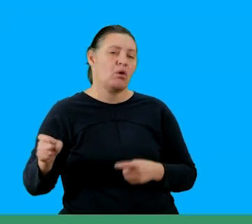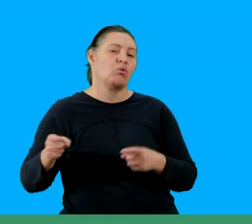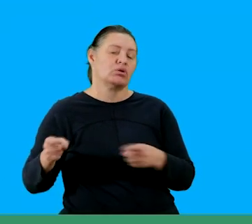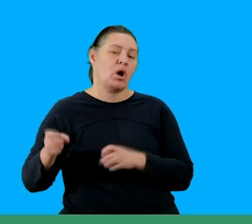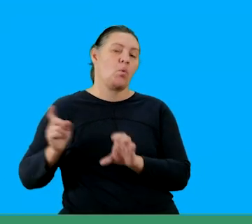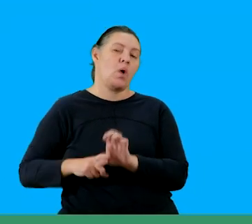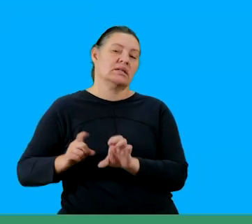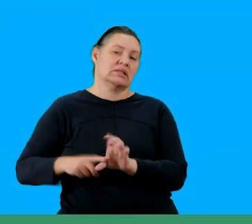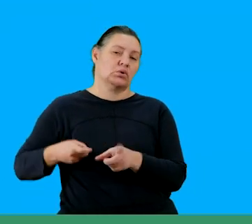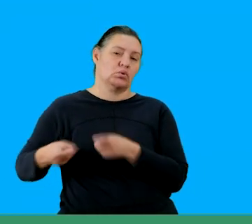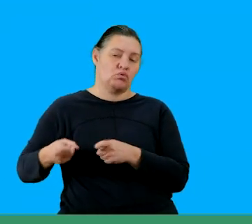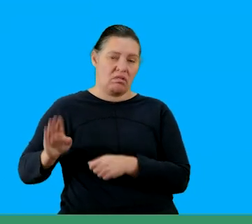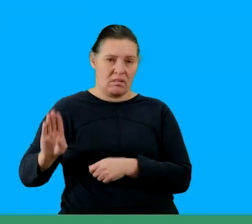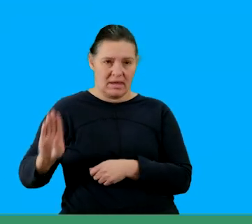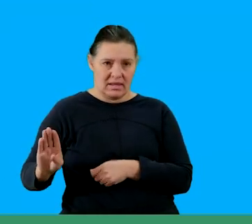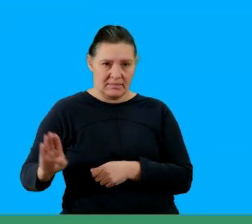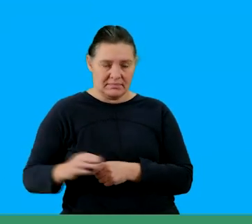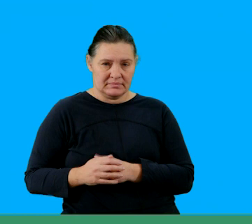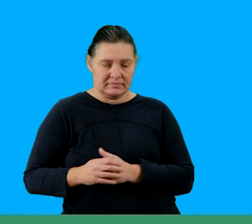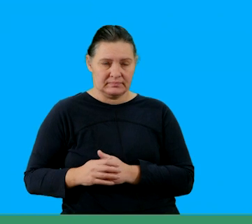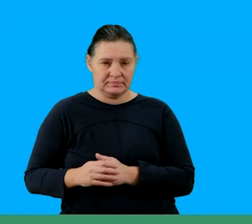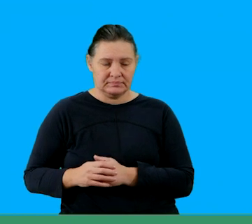your quality